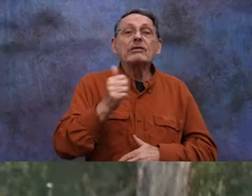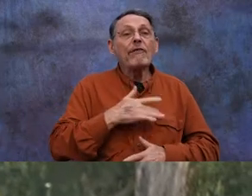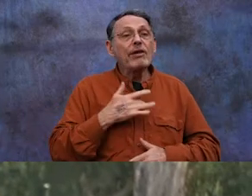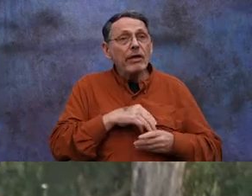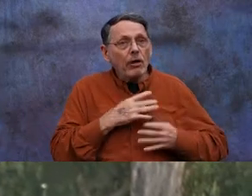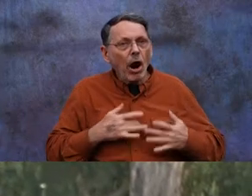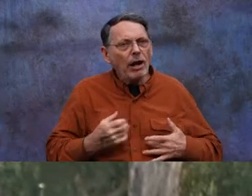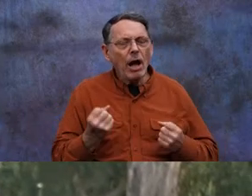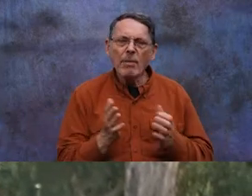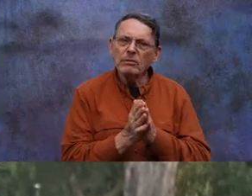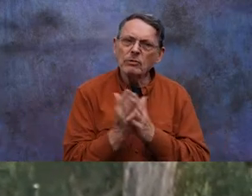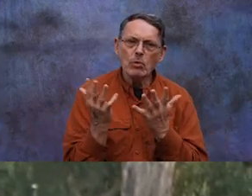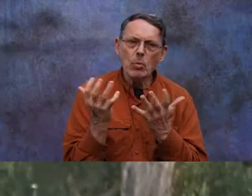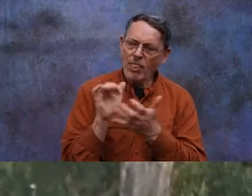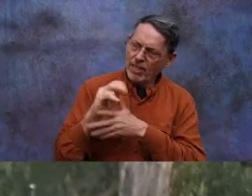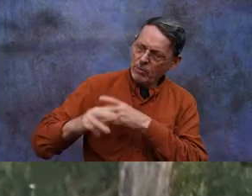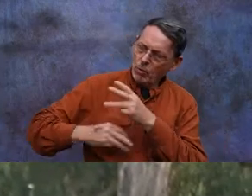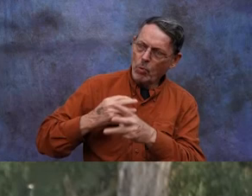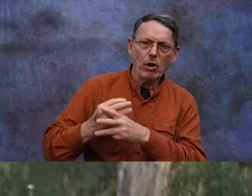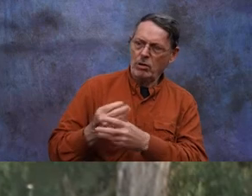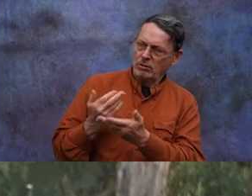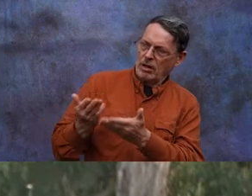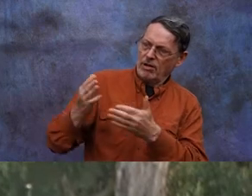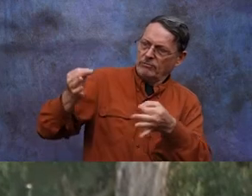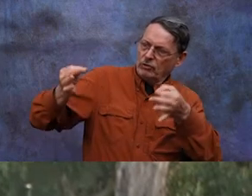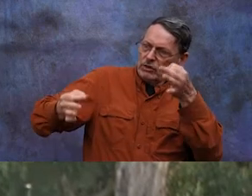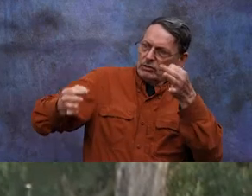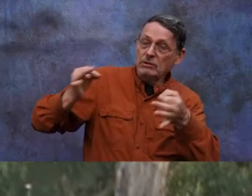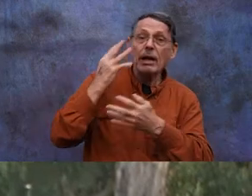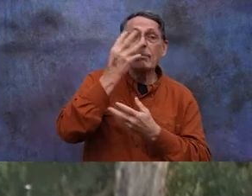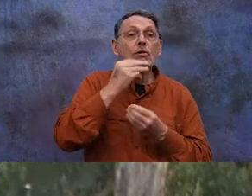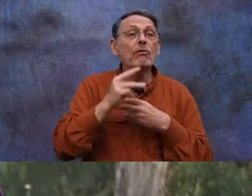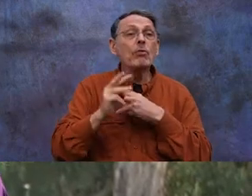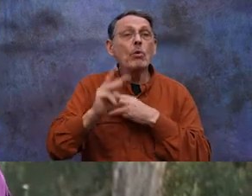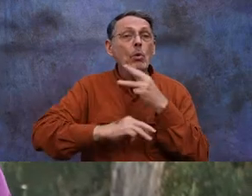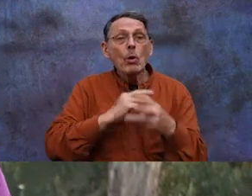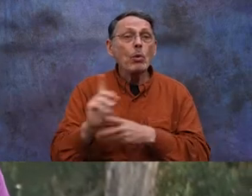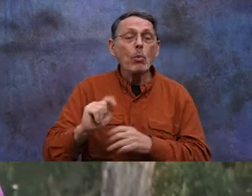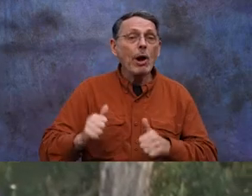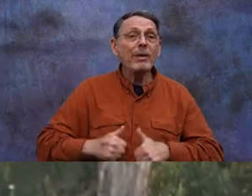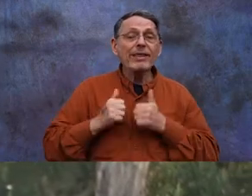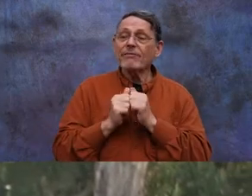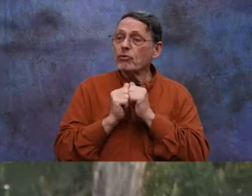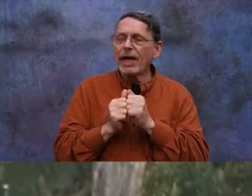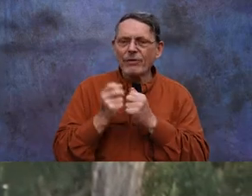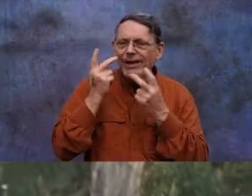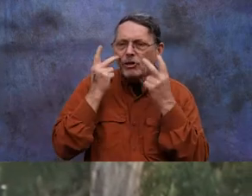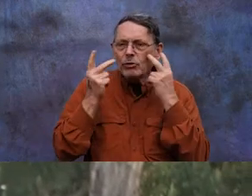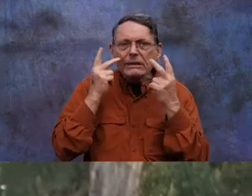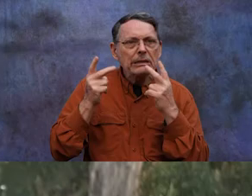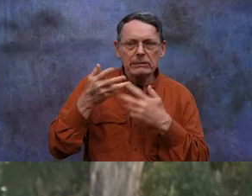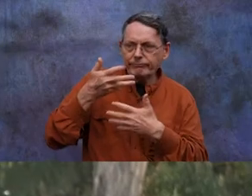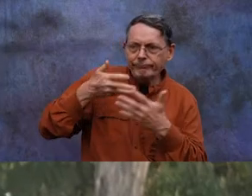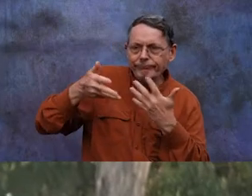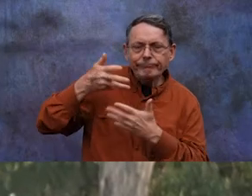you long for that world of justice, that beautiful world where we live together, where we see each one of us